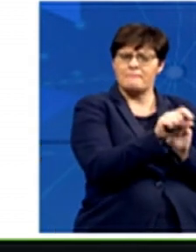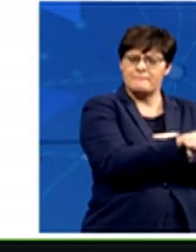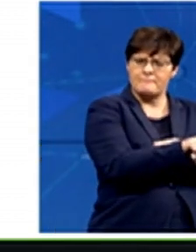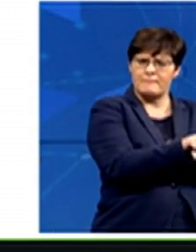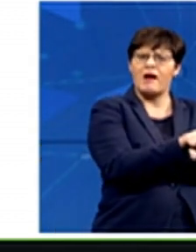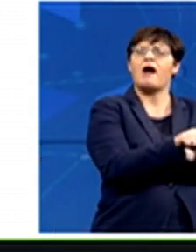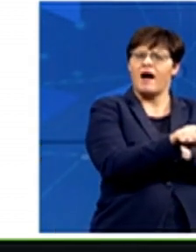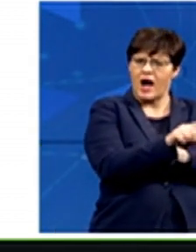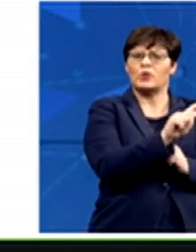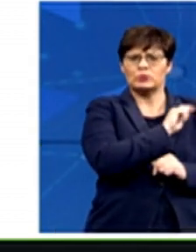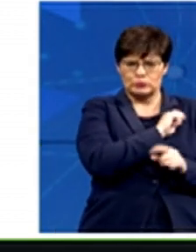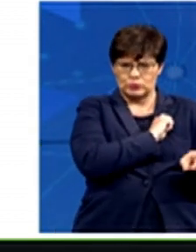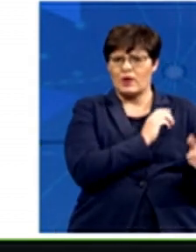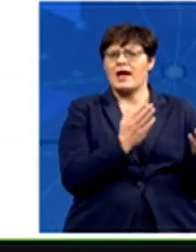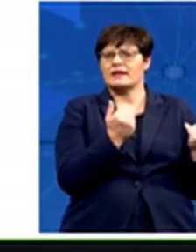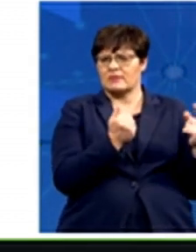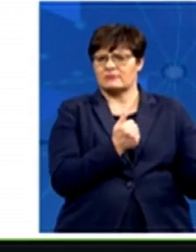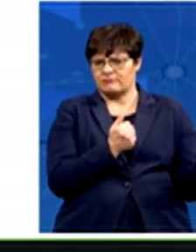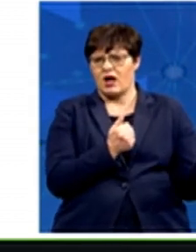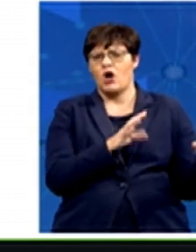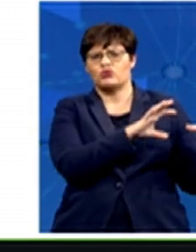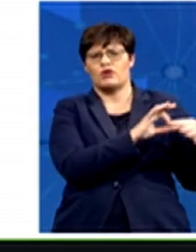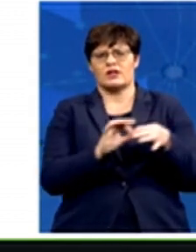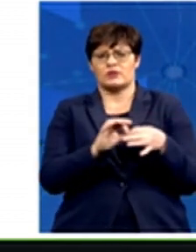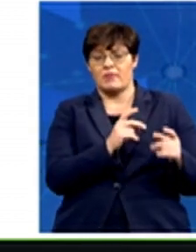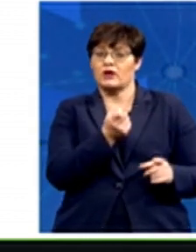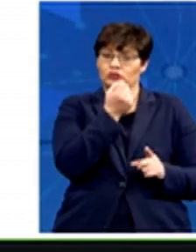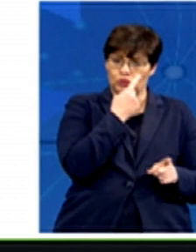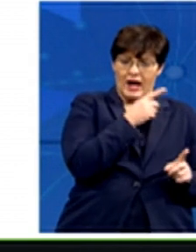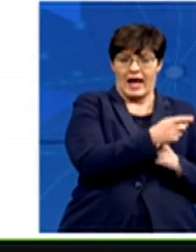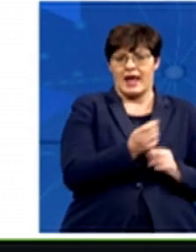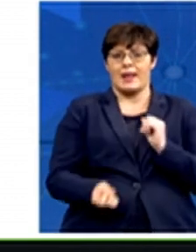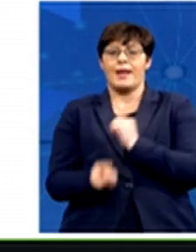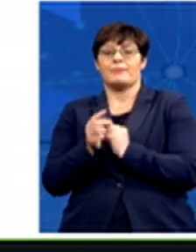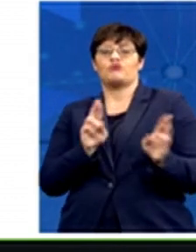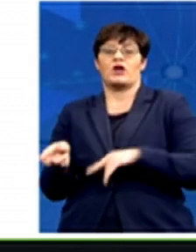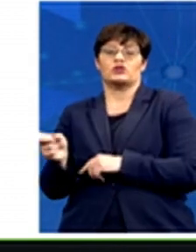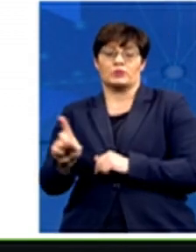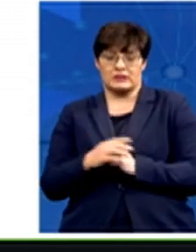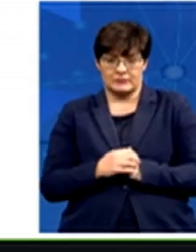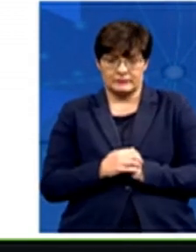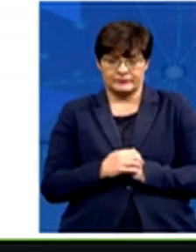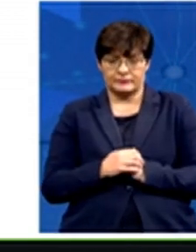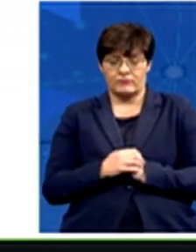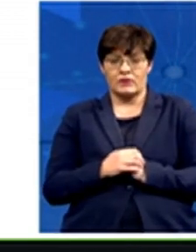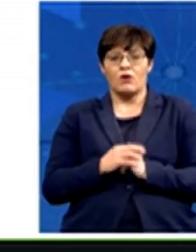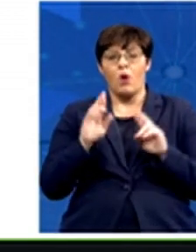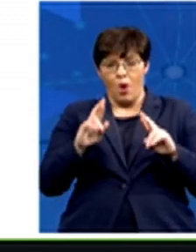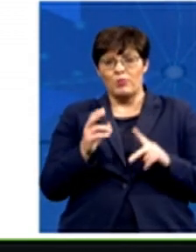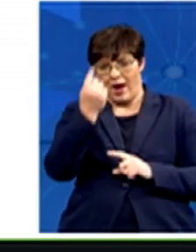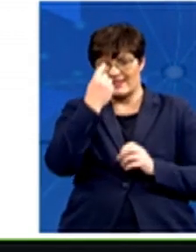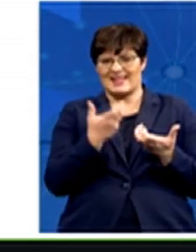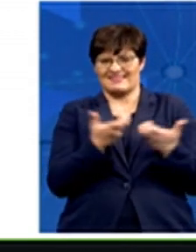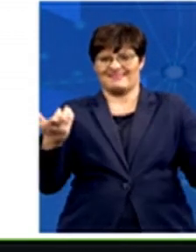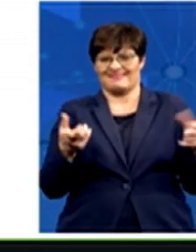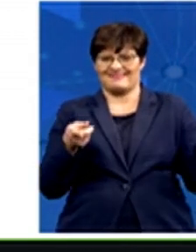causal relationship between the drug and the reaction. So I'm hoping that at least there's a distinction and people will be able to understand what is